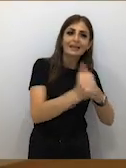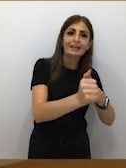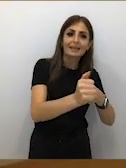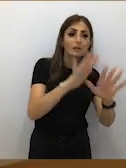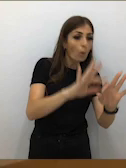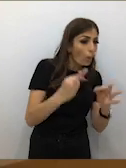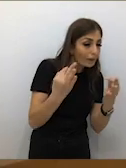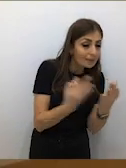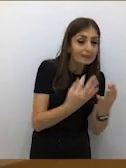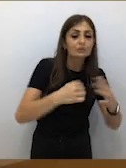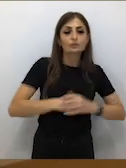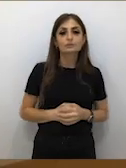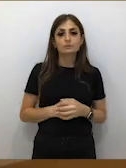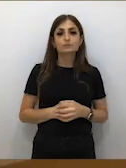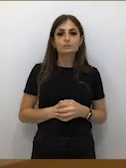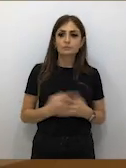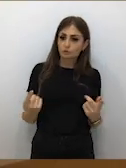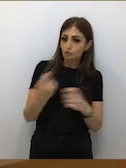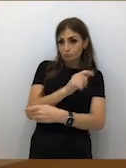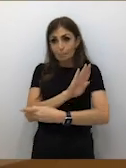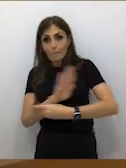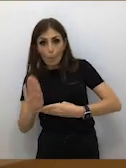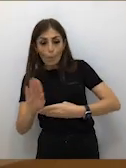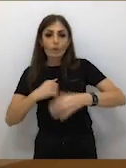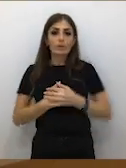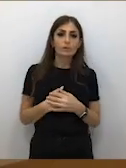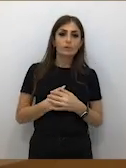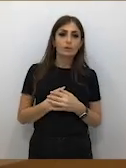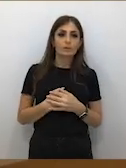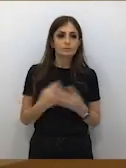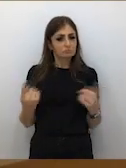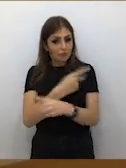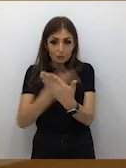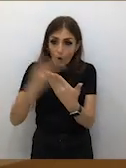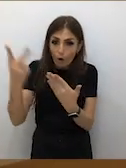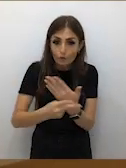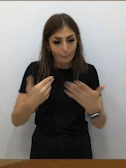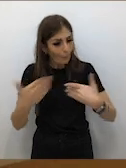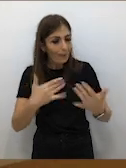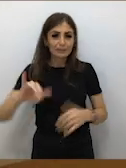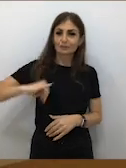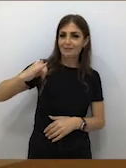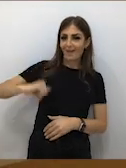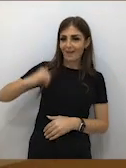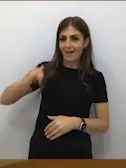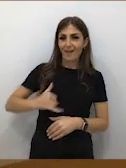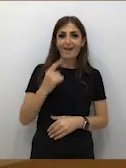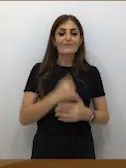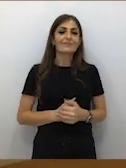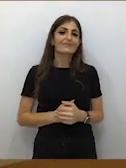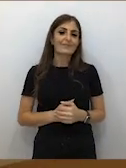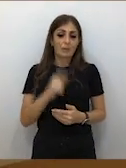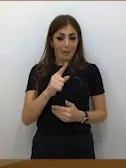whether you're leading an organization, steering a board, driving a program, or managing